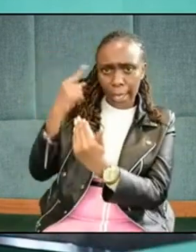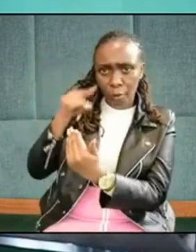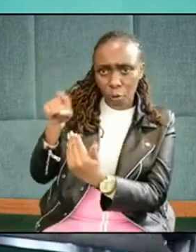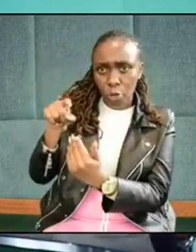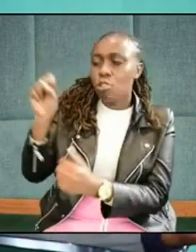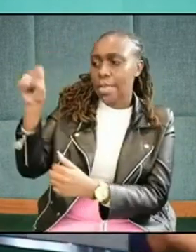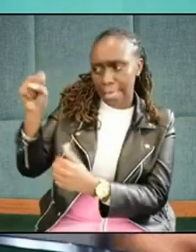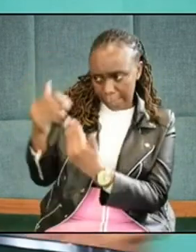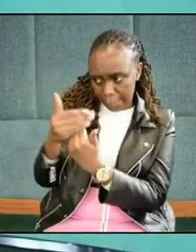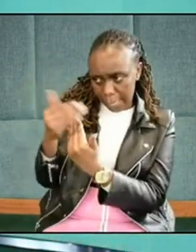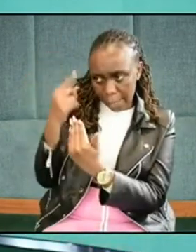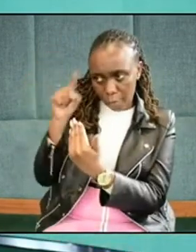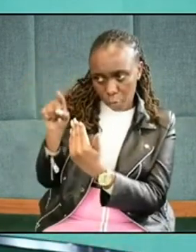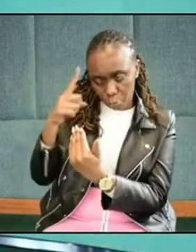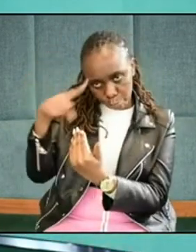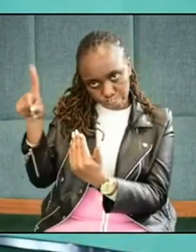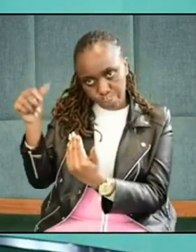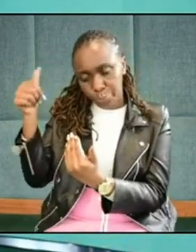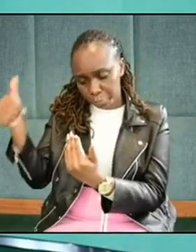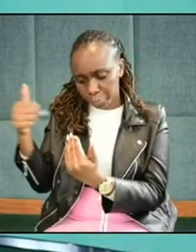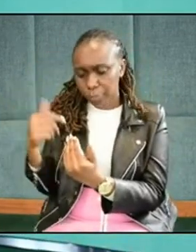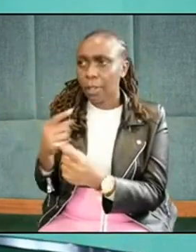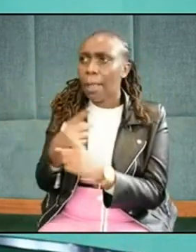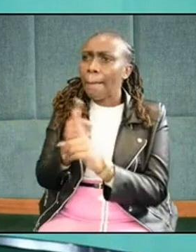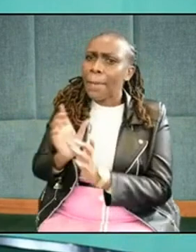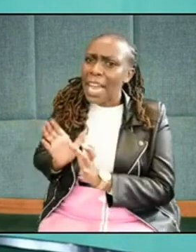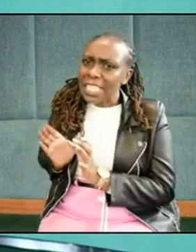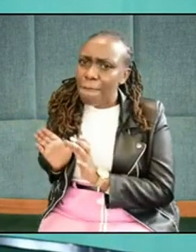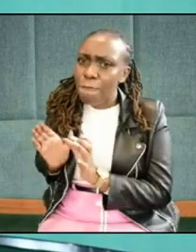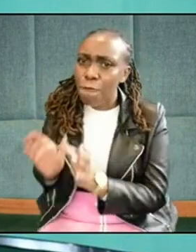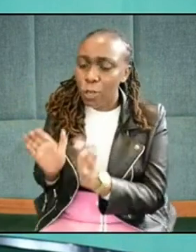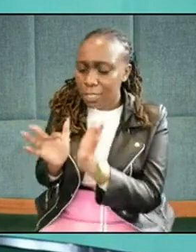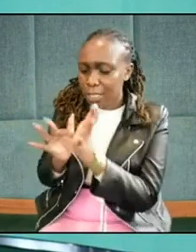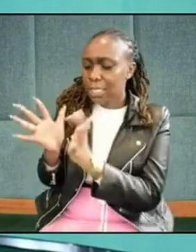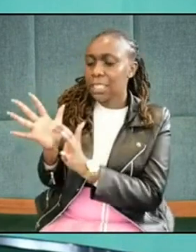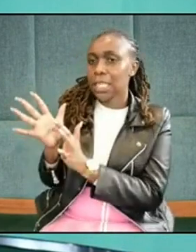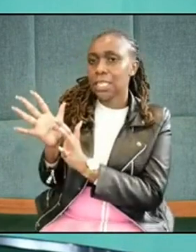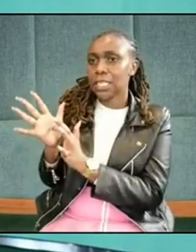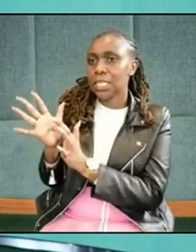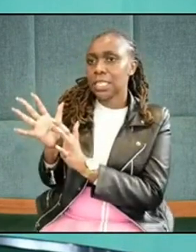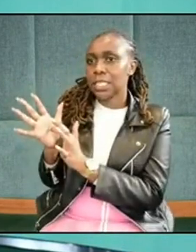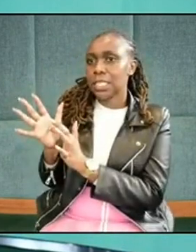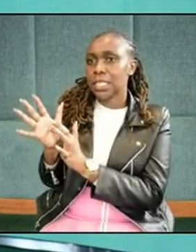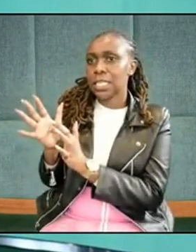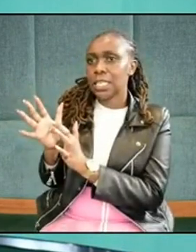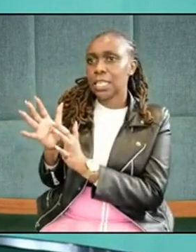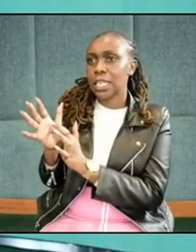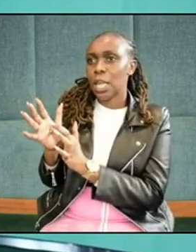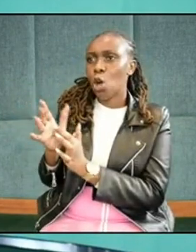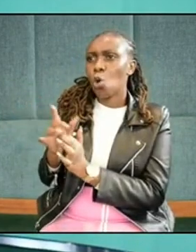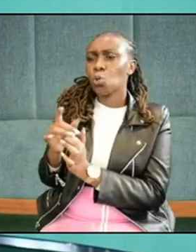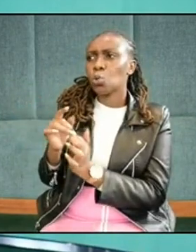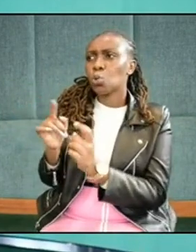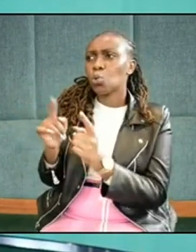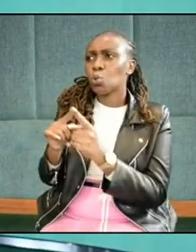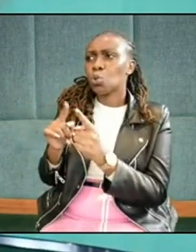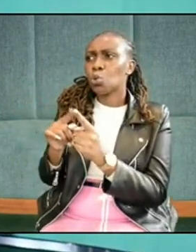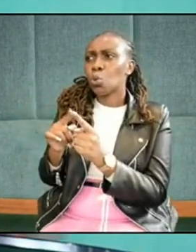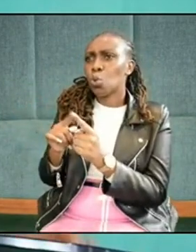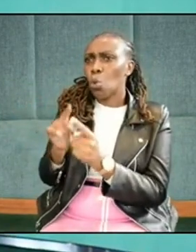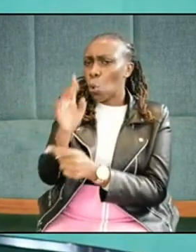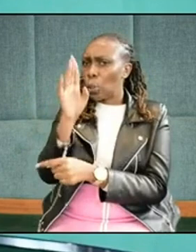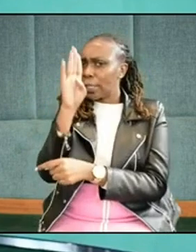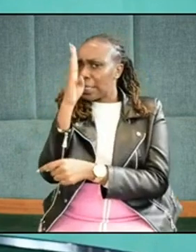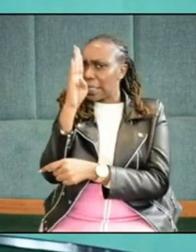true. God does take care of us. But he's forcing Christ to be presumptuous instead of